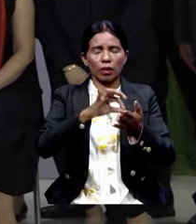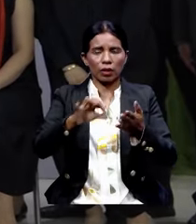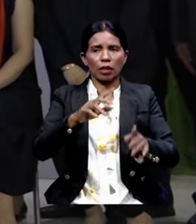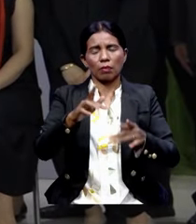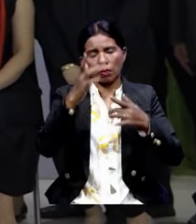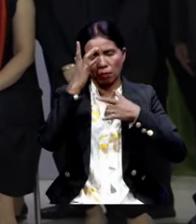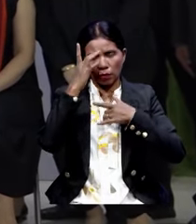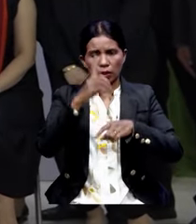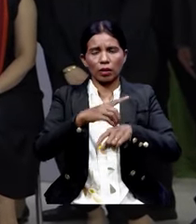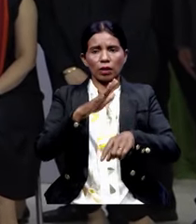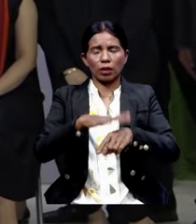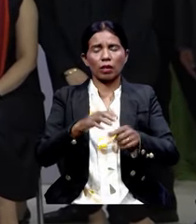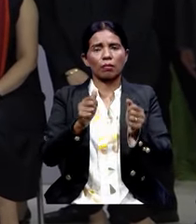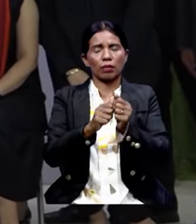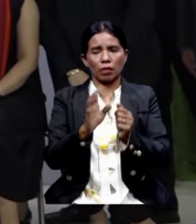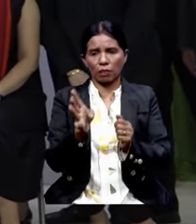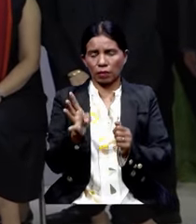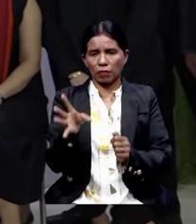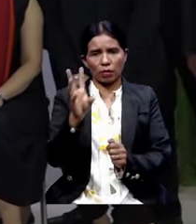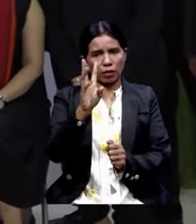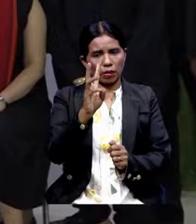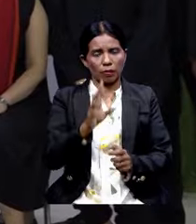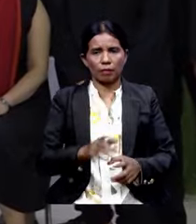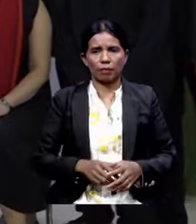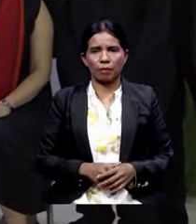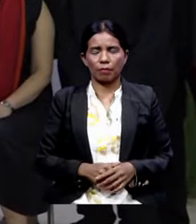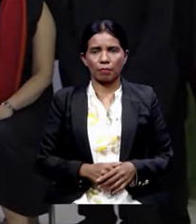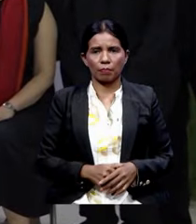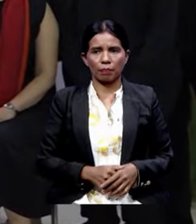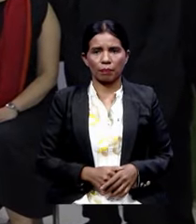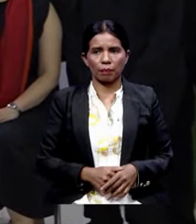paciente moras dengue hamutuk hatnulu resinen. Selina Lopes, Dilma Suzeti, Ziemen.